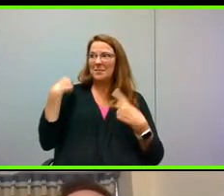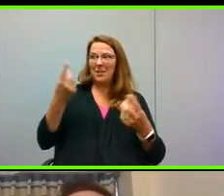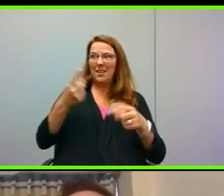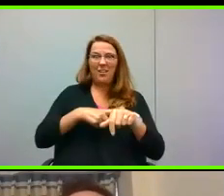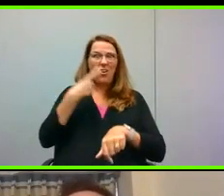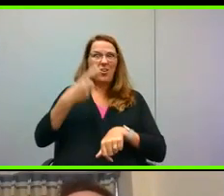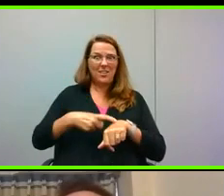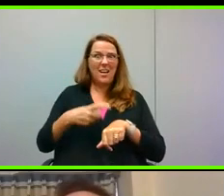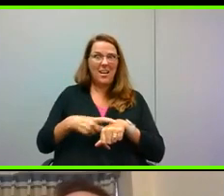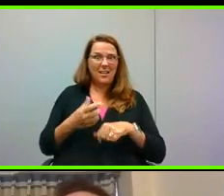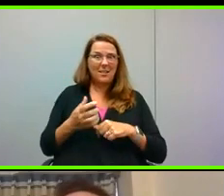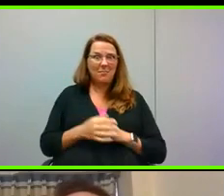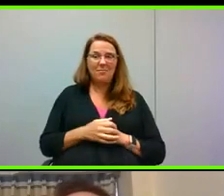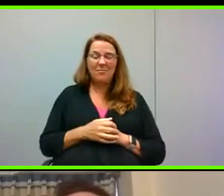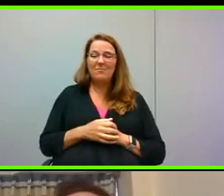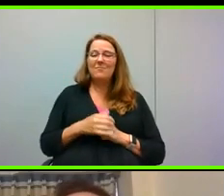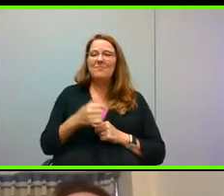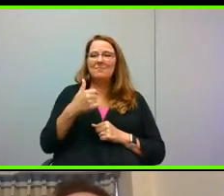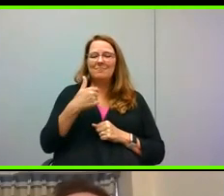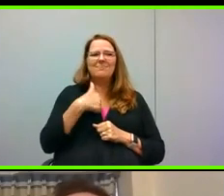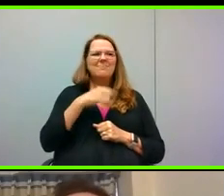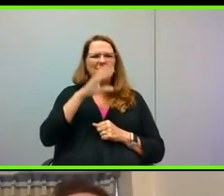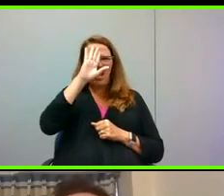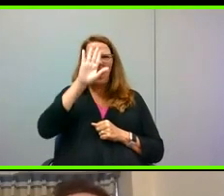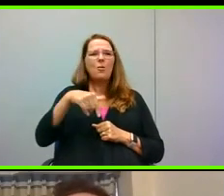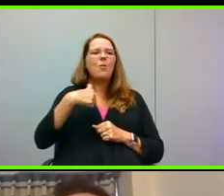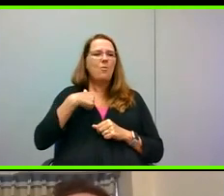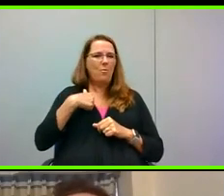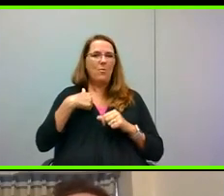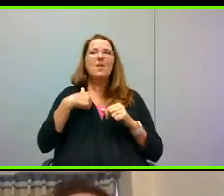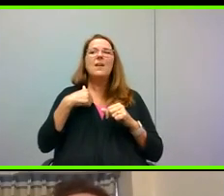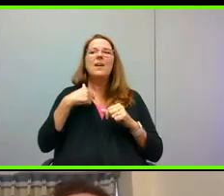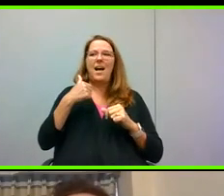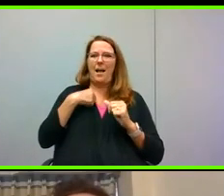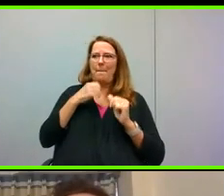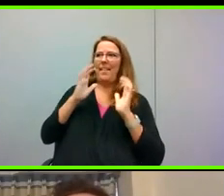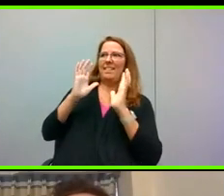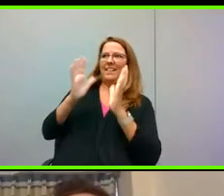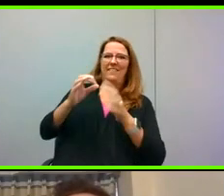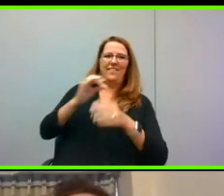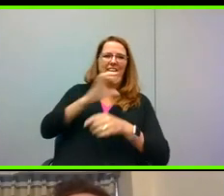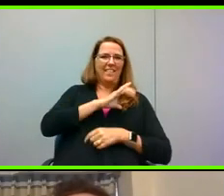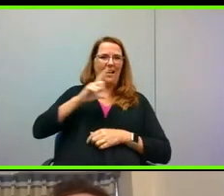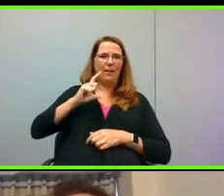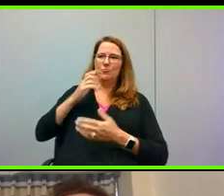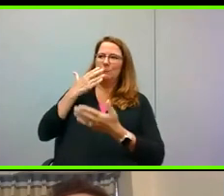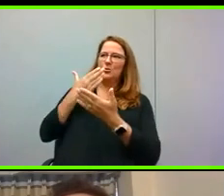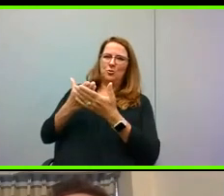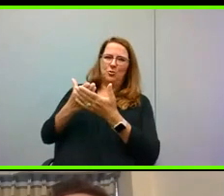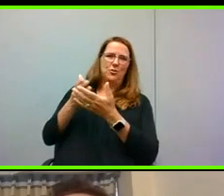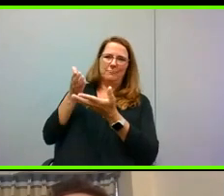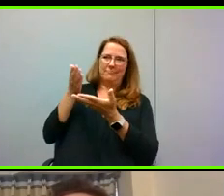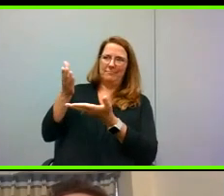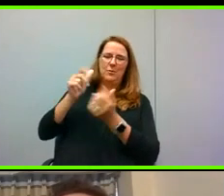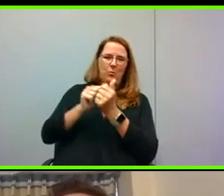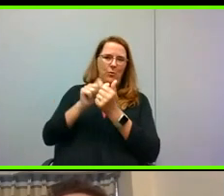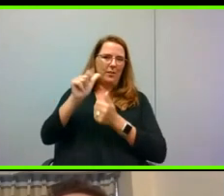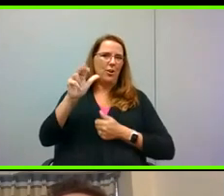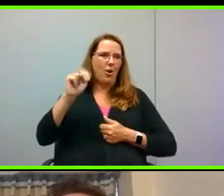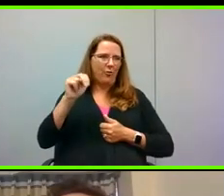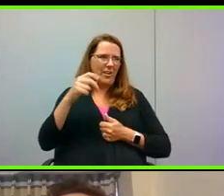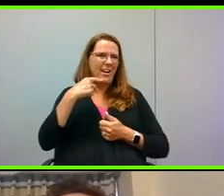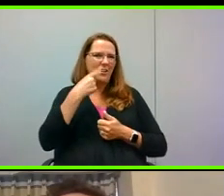And I know that I am leaving the council in incredibly good hands with Lauren. I've told you all that by